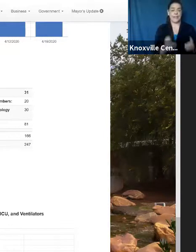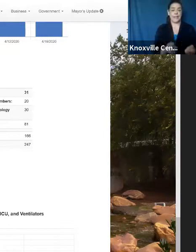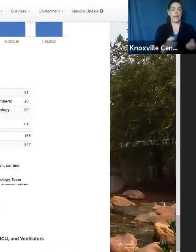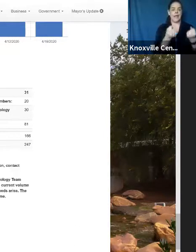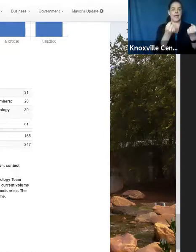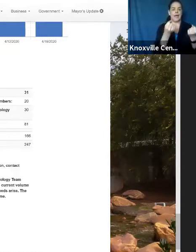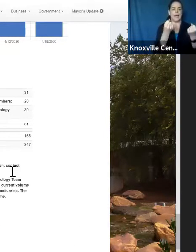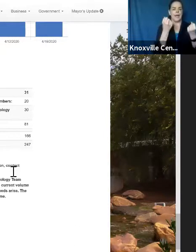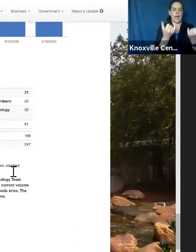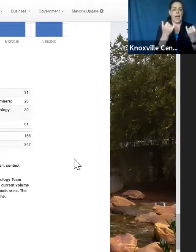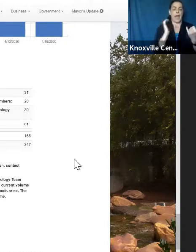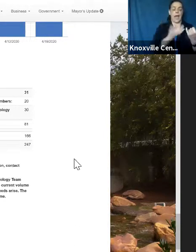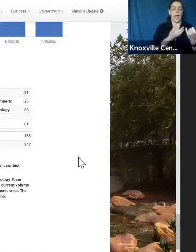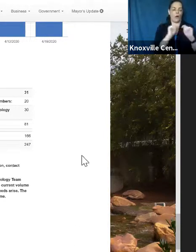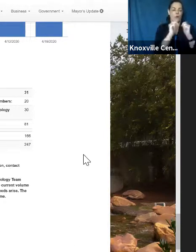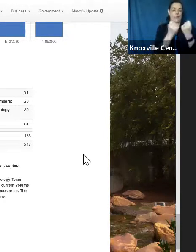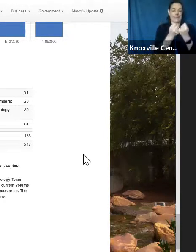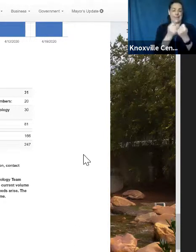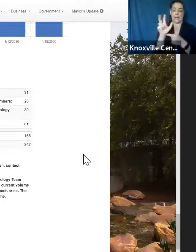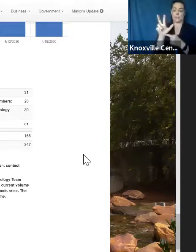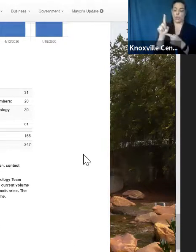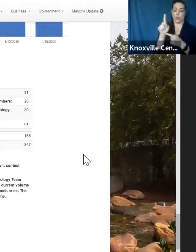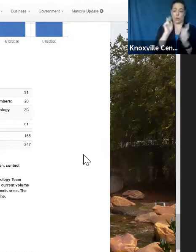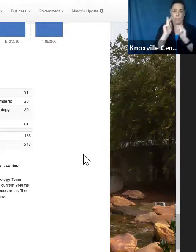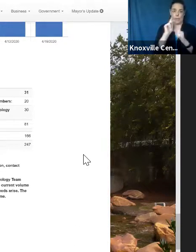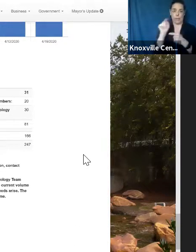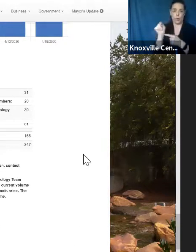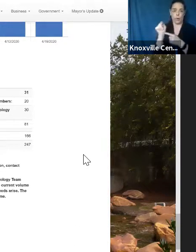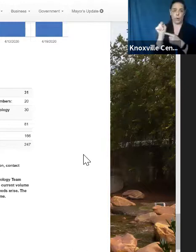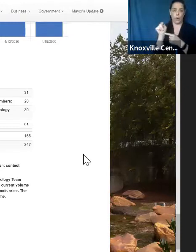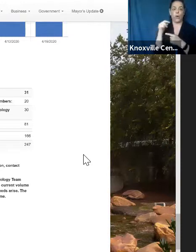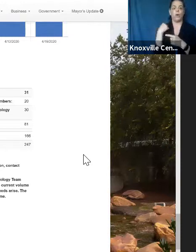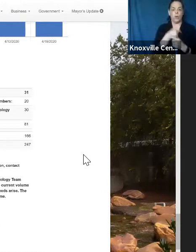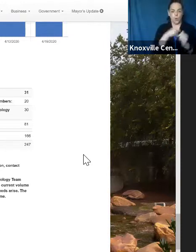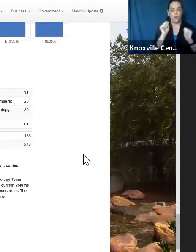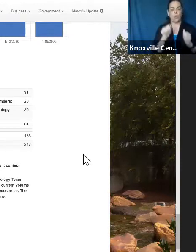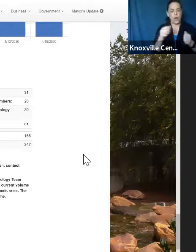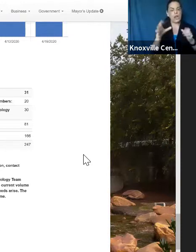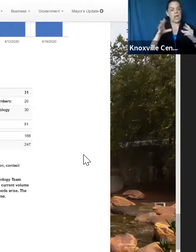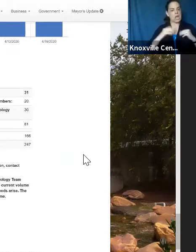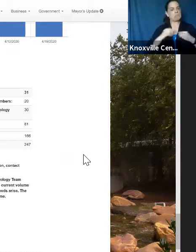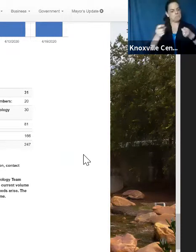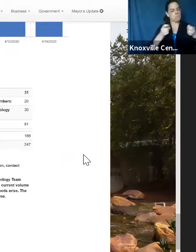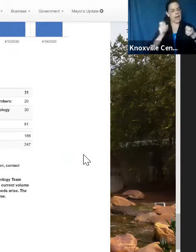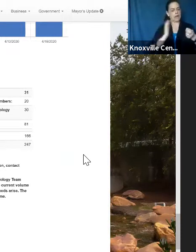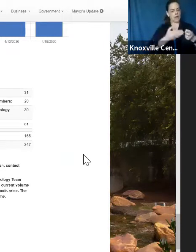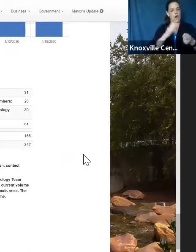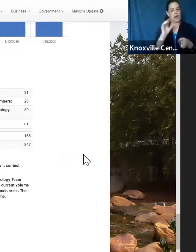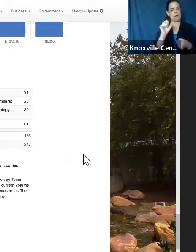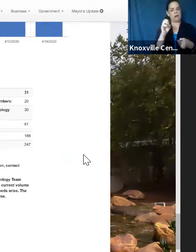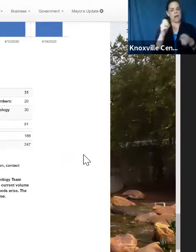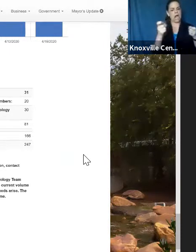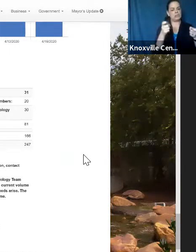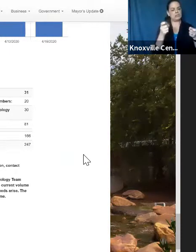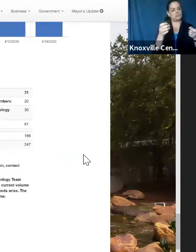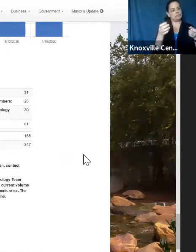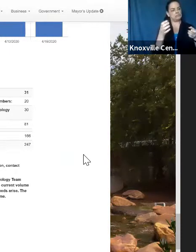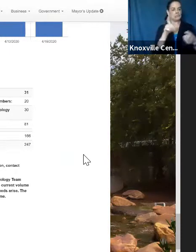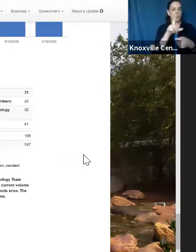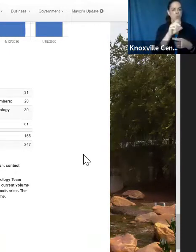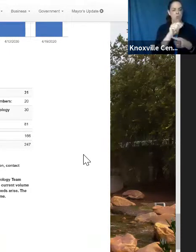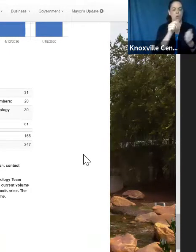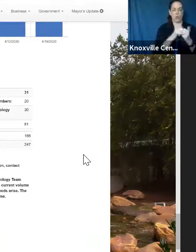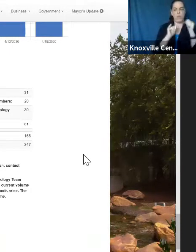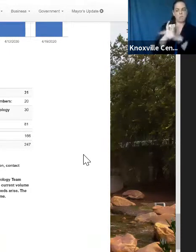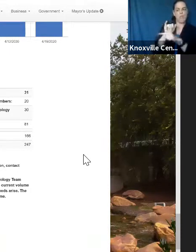currently assigned team, and that team of 31, we're able to manage the current caseload that we have right now with that team. We